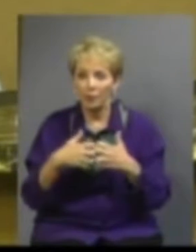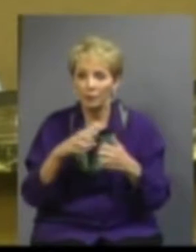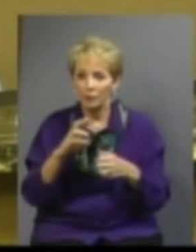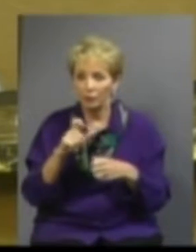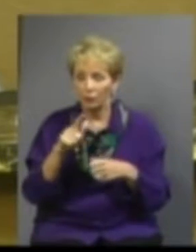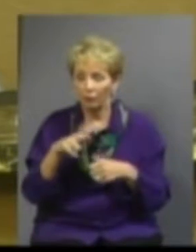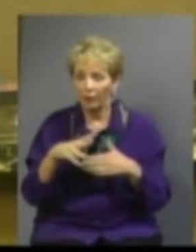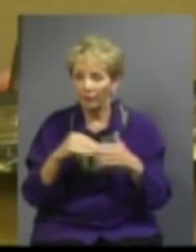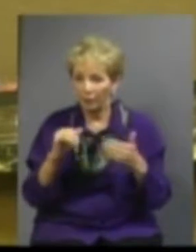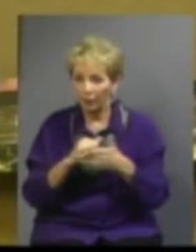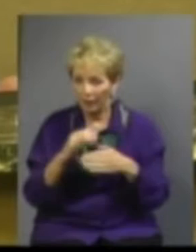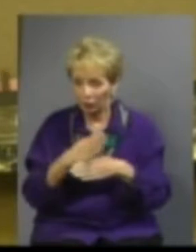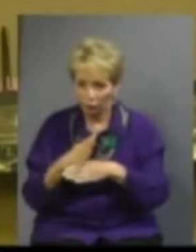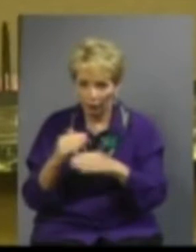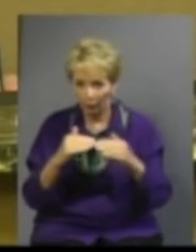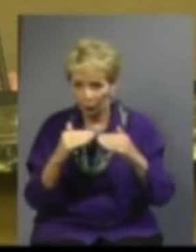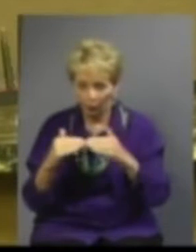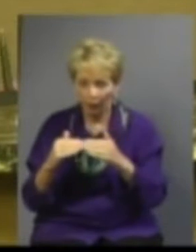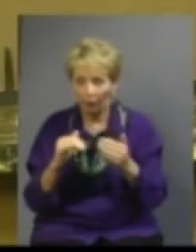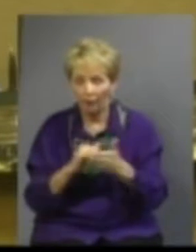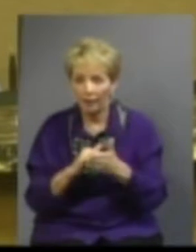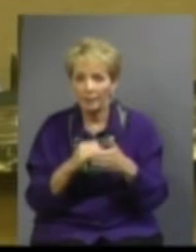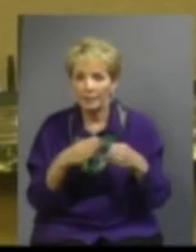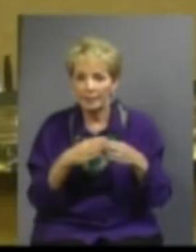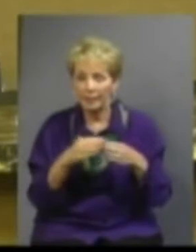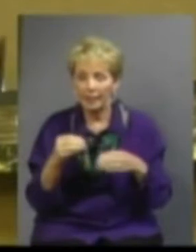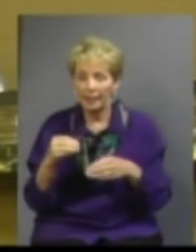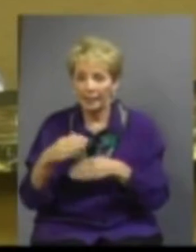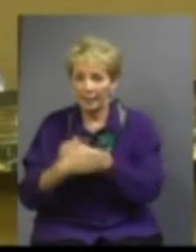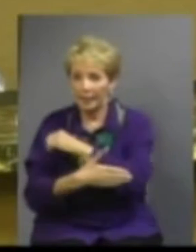$10,625. That will be shared equally between the city and the county.